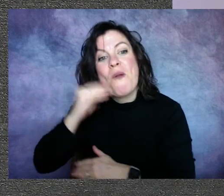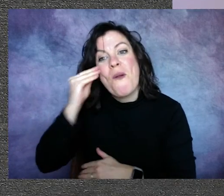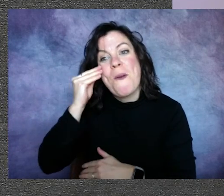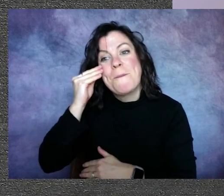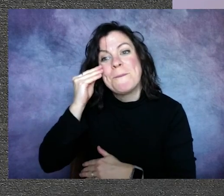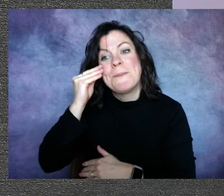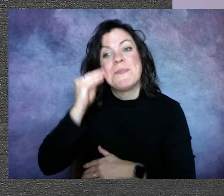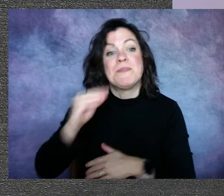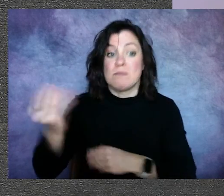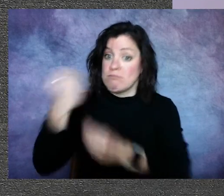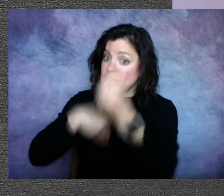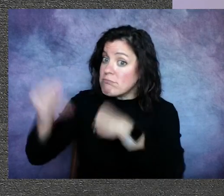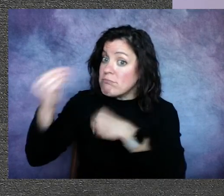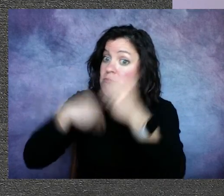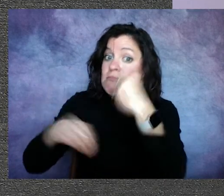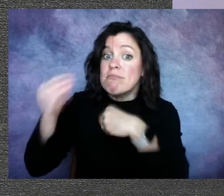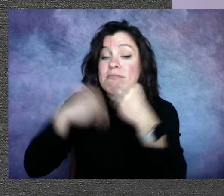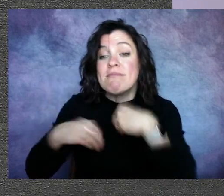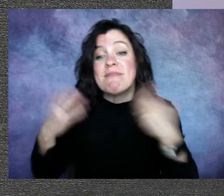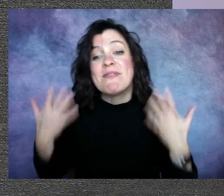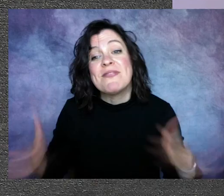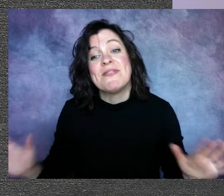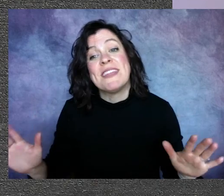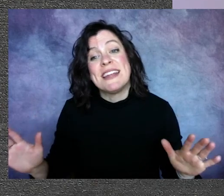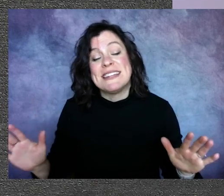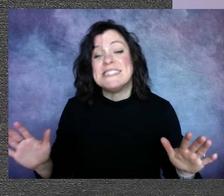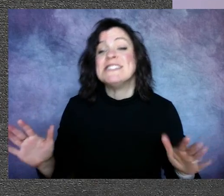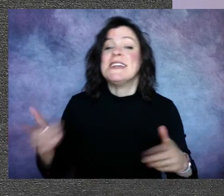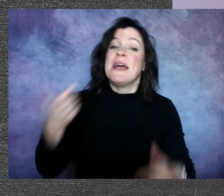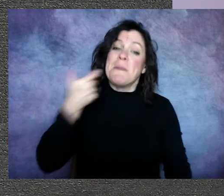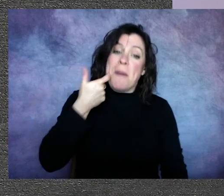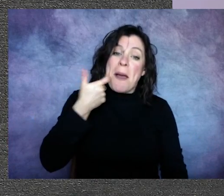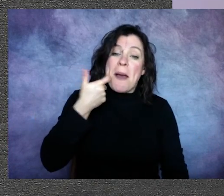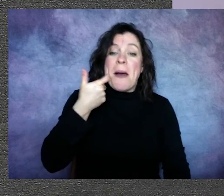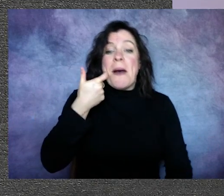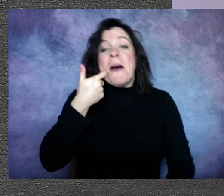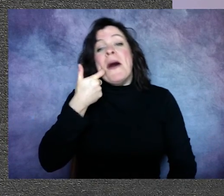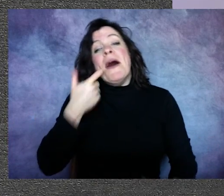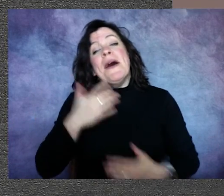After a good meal and a good pipe, George felt very tired.